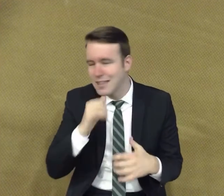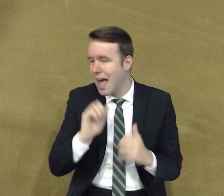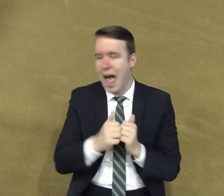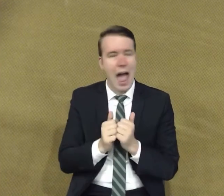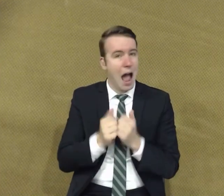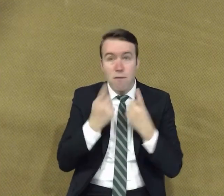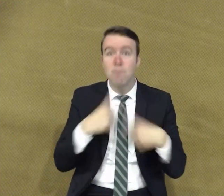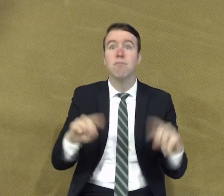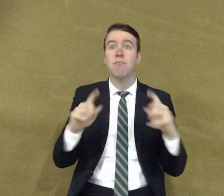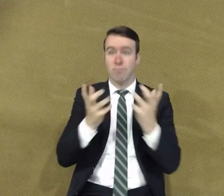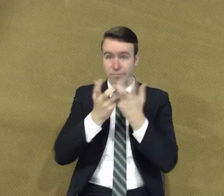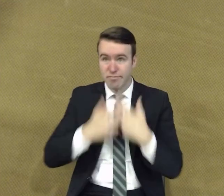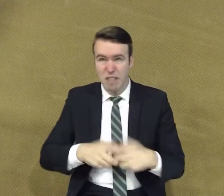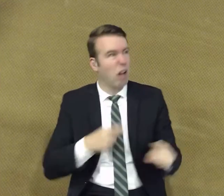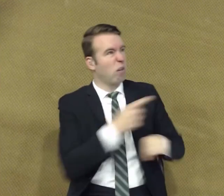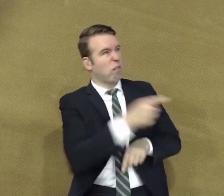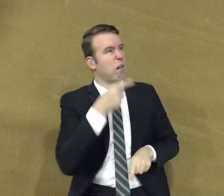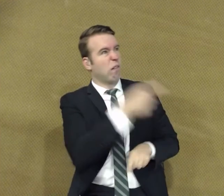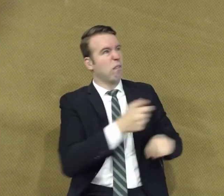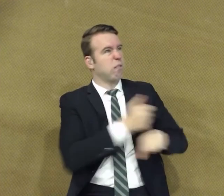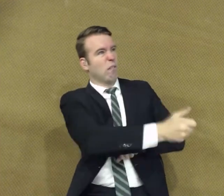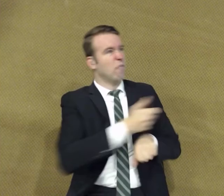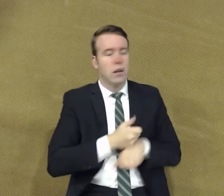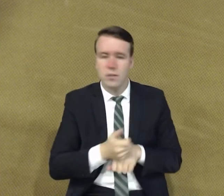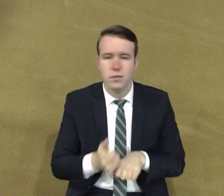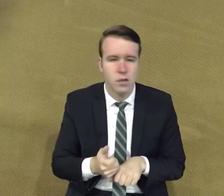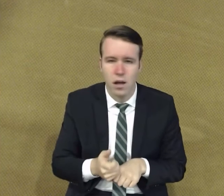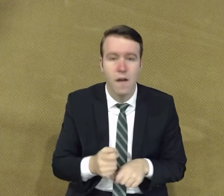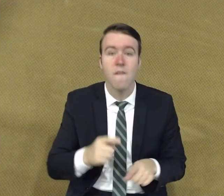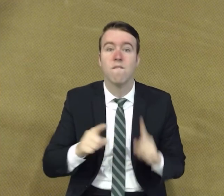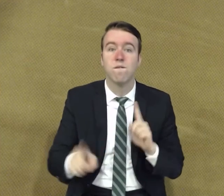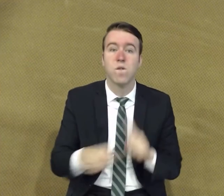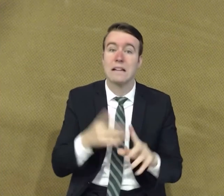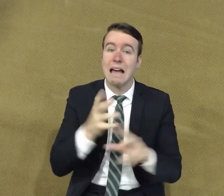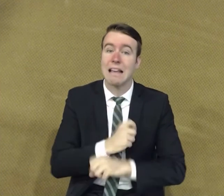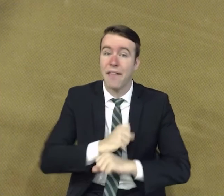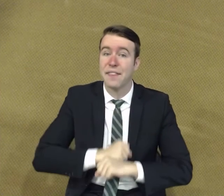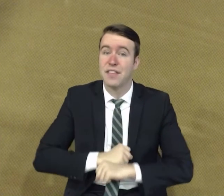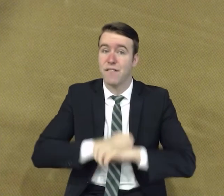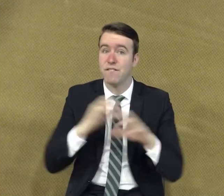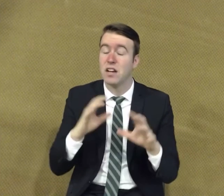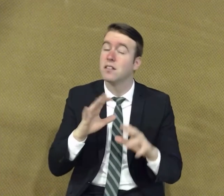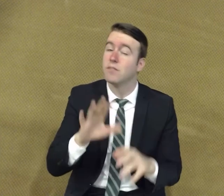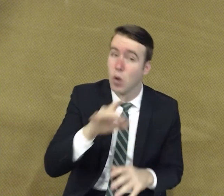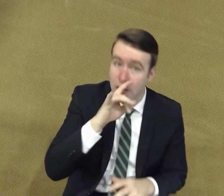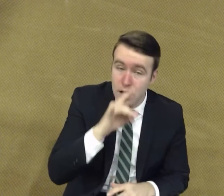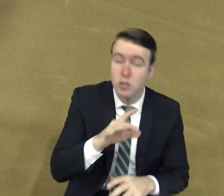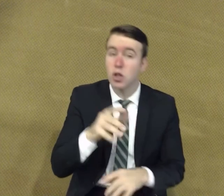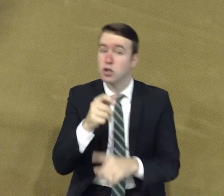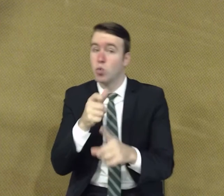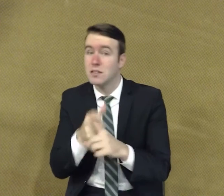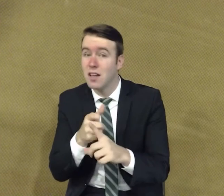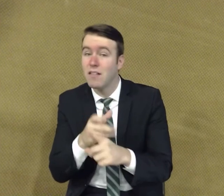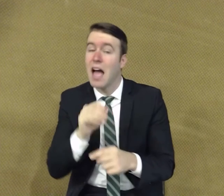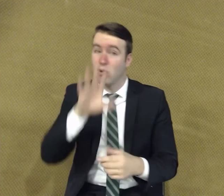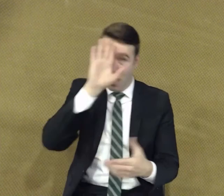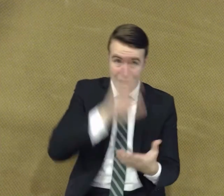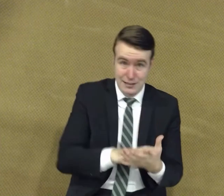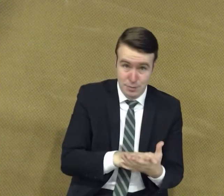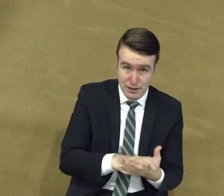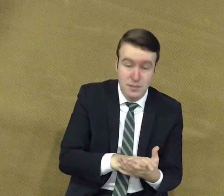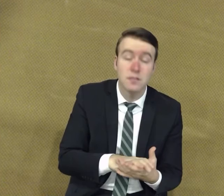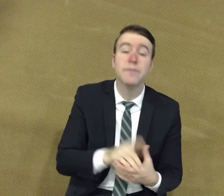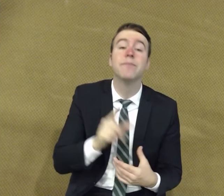way that it comes to pass. It comes to pass when you get the vision. It goes for your kids, it goes for yourself, and it goes for your